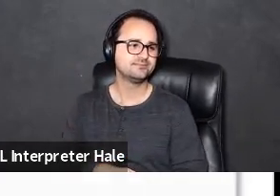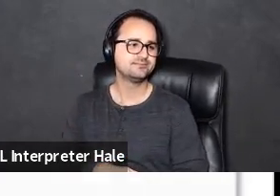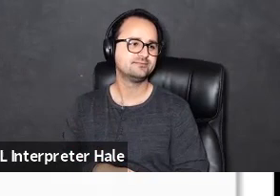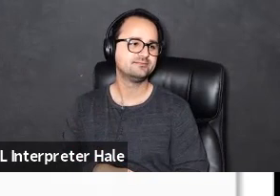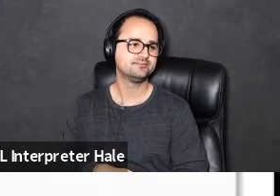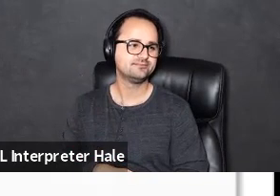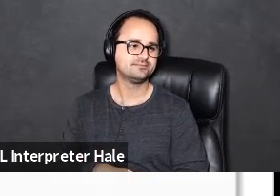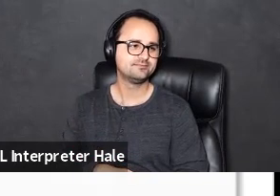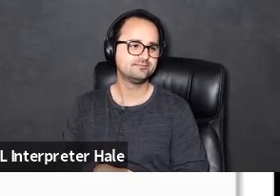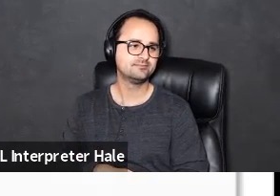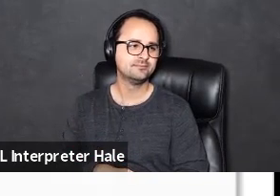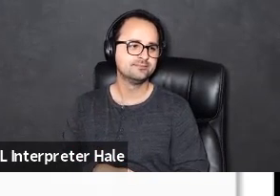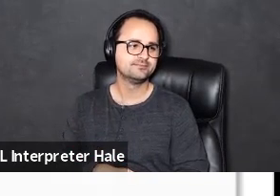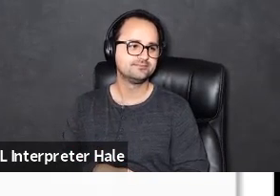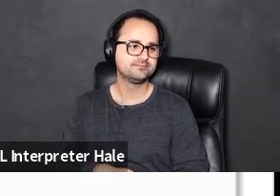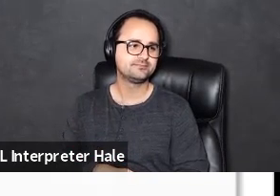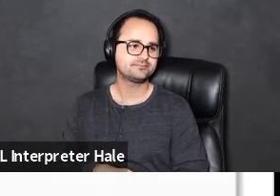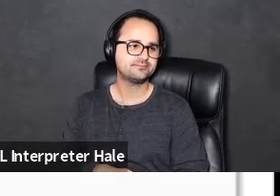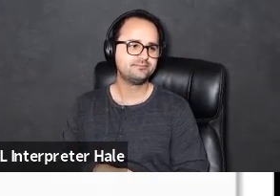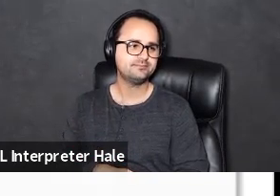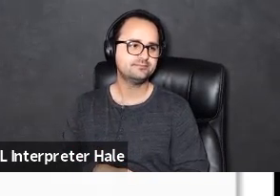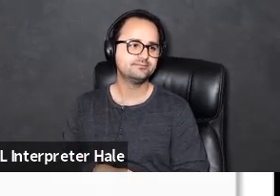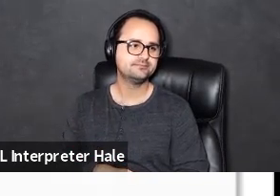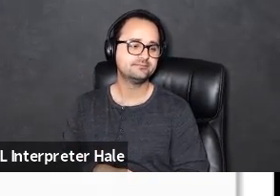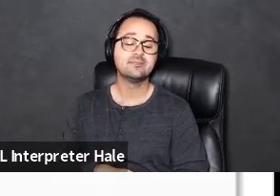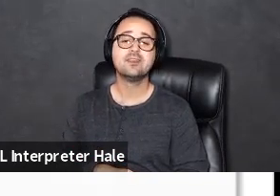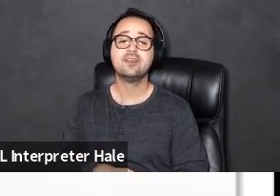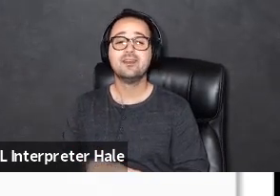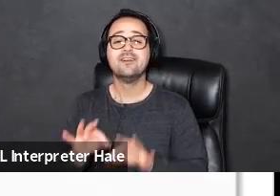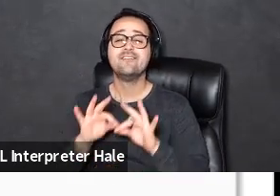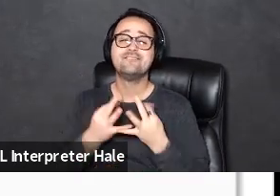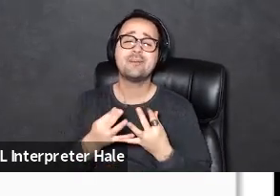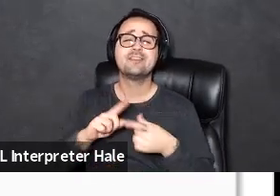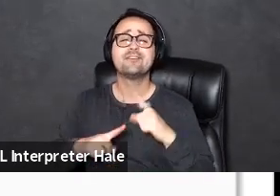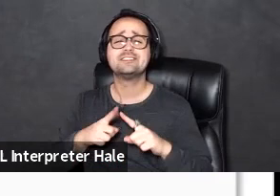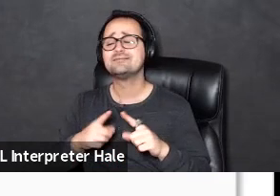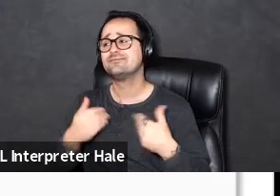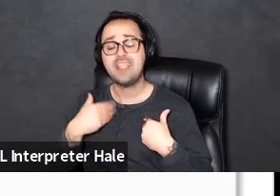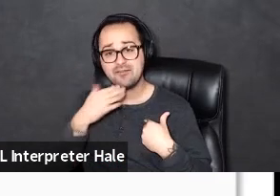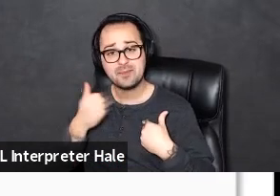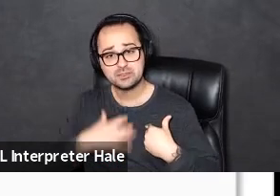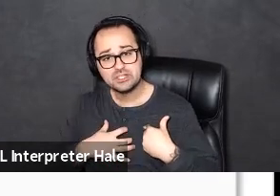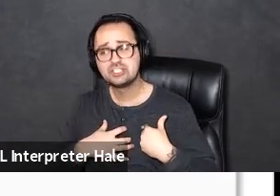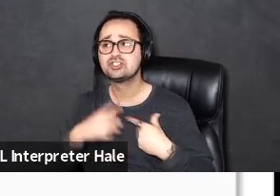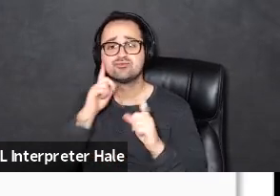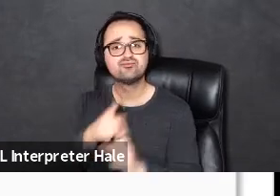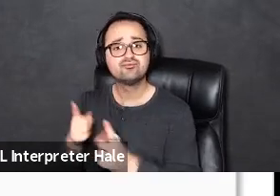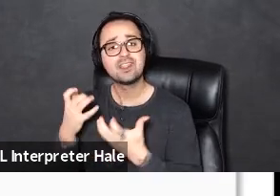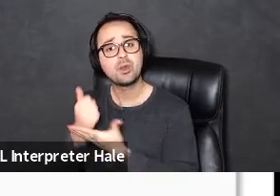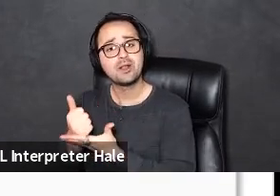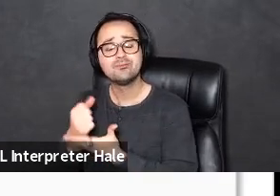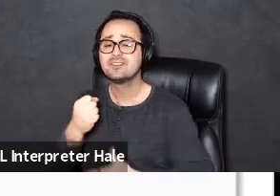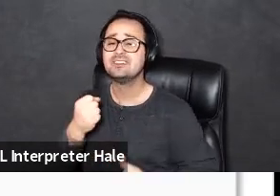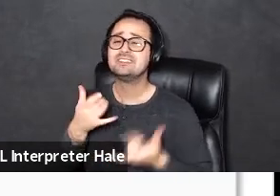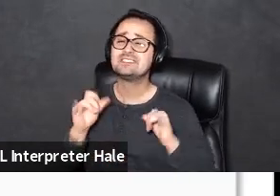And that comes to also redirecting gifts from family and friends. I mean, a family and our friends, they always have the best wishes and they always want to help. But you